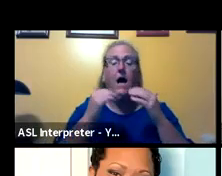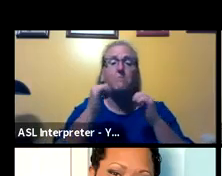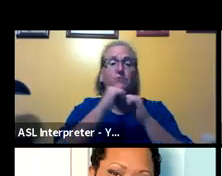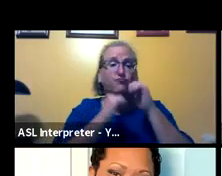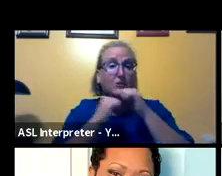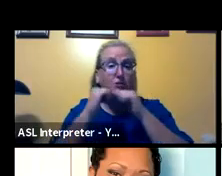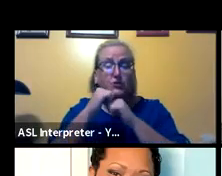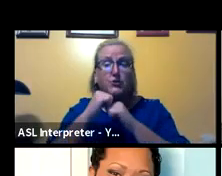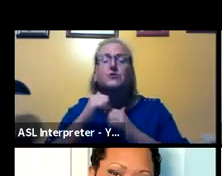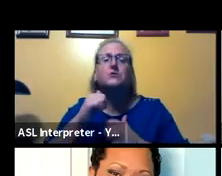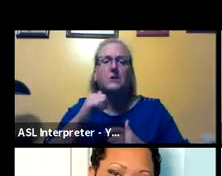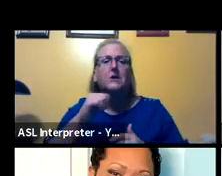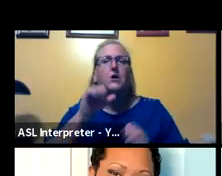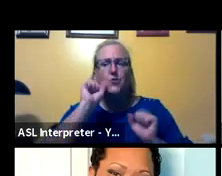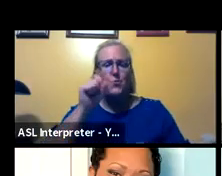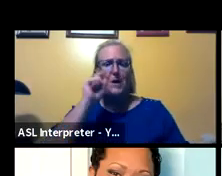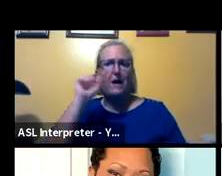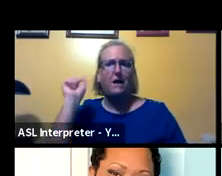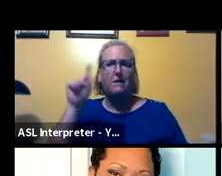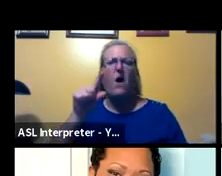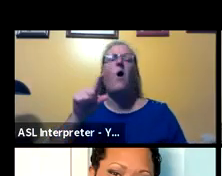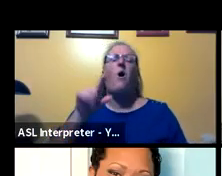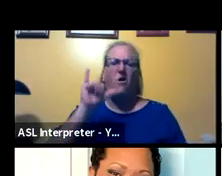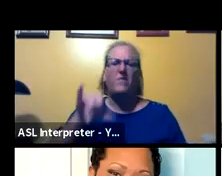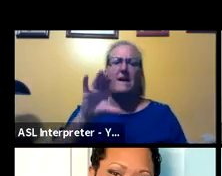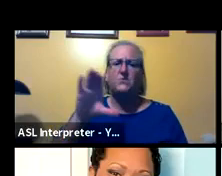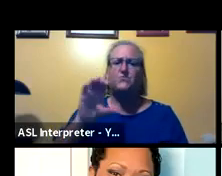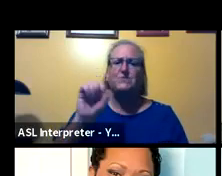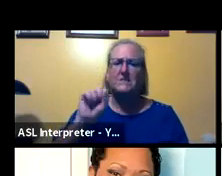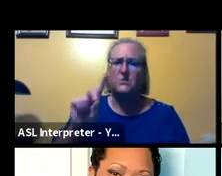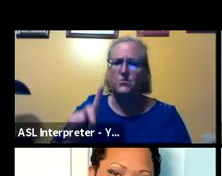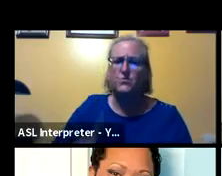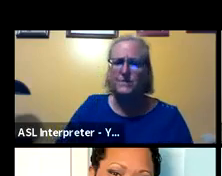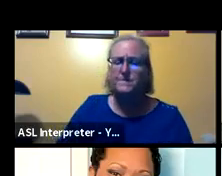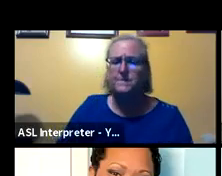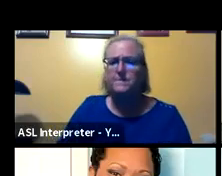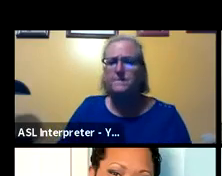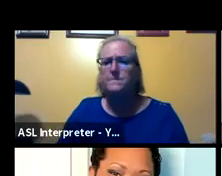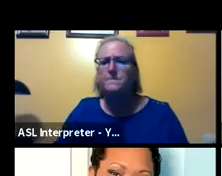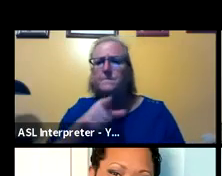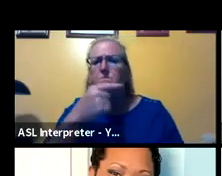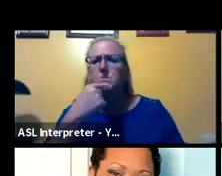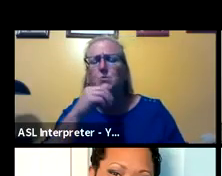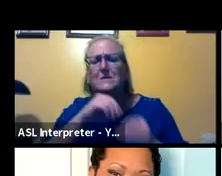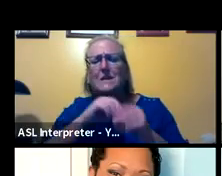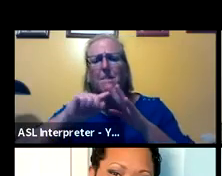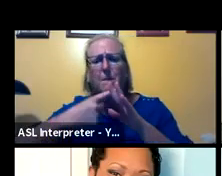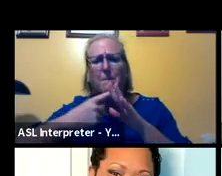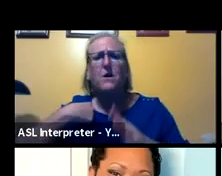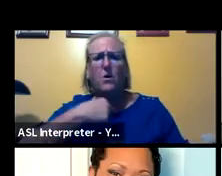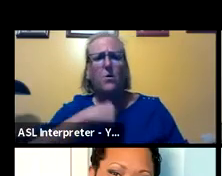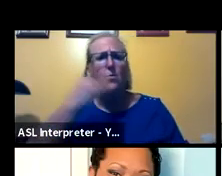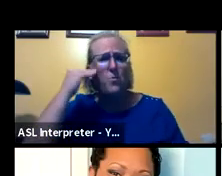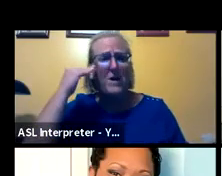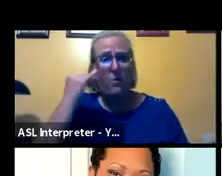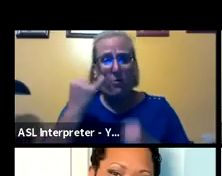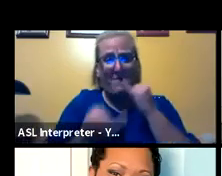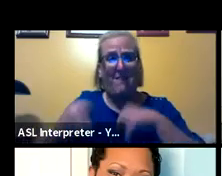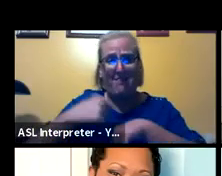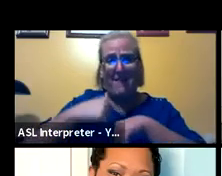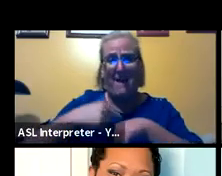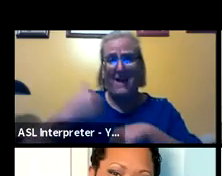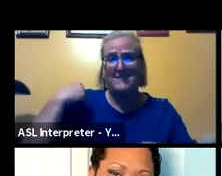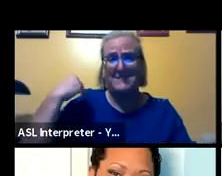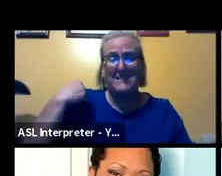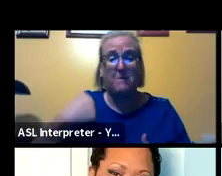Christina identifiable this time. We've said from the beginning that we know that last time we